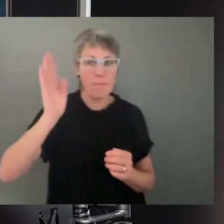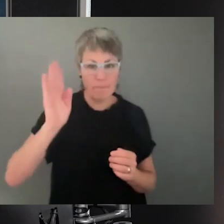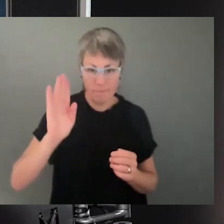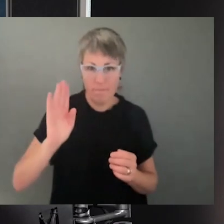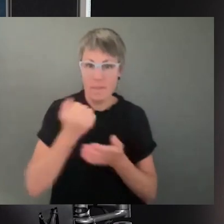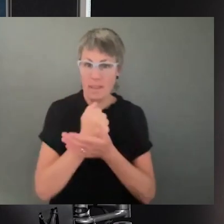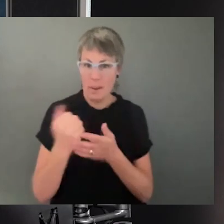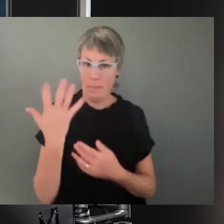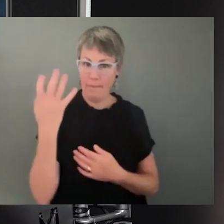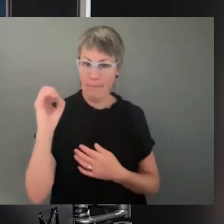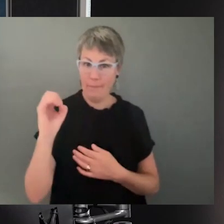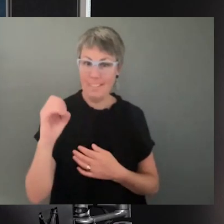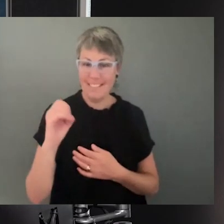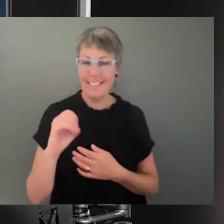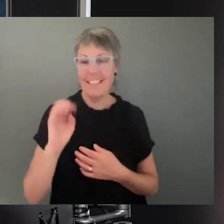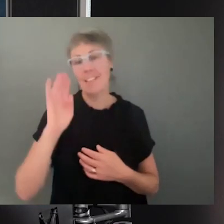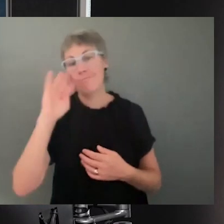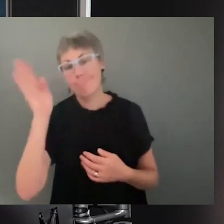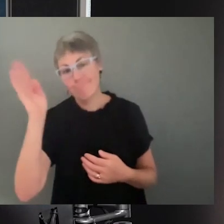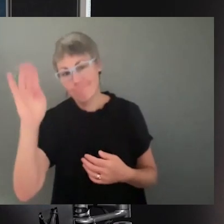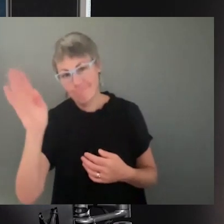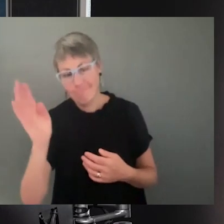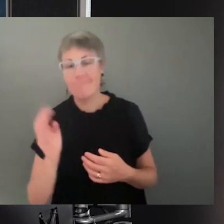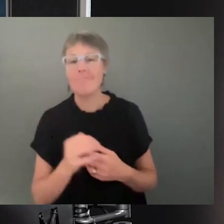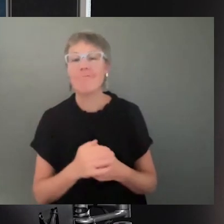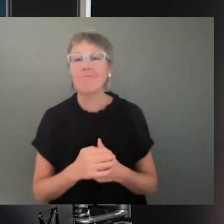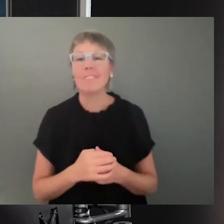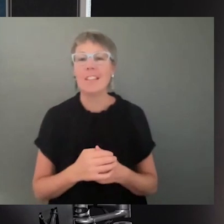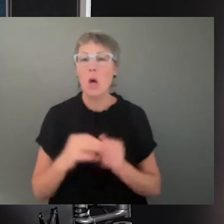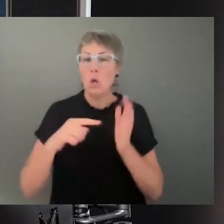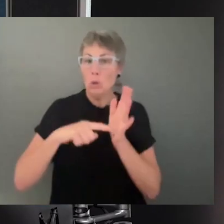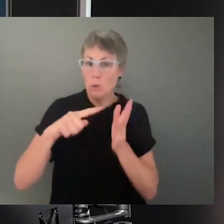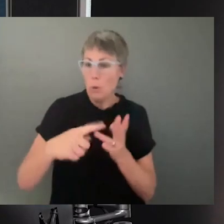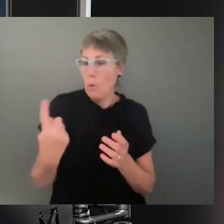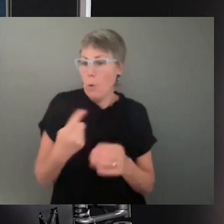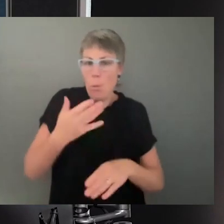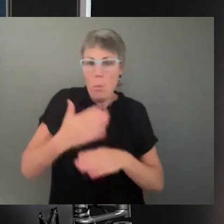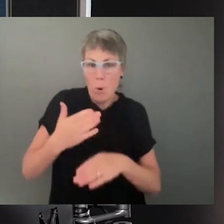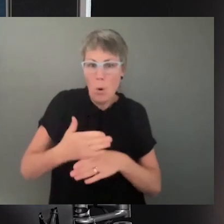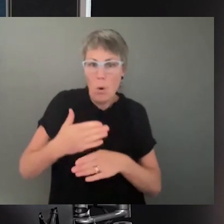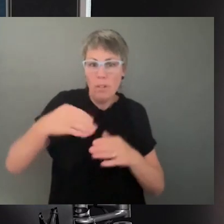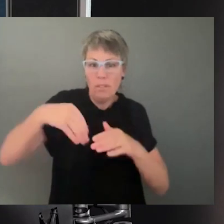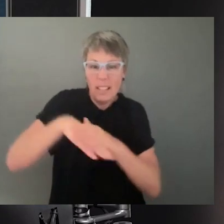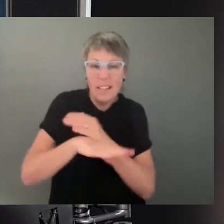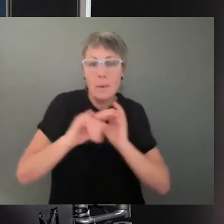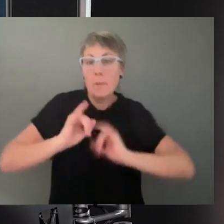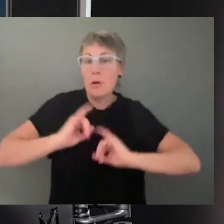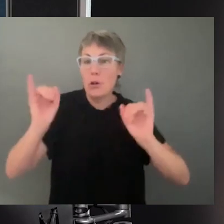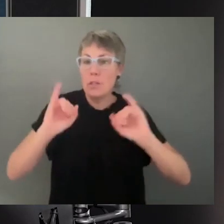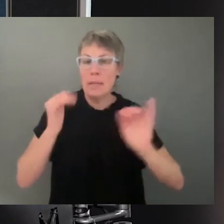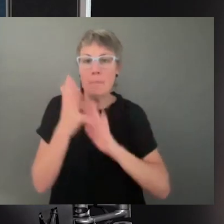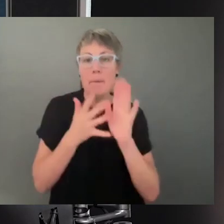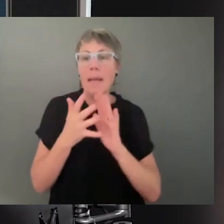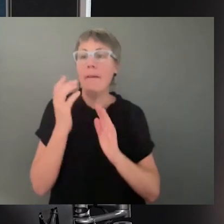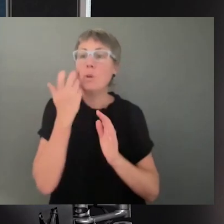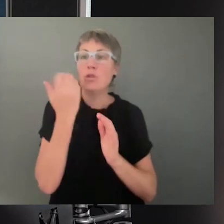Inclusive Emergency Planning Forum, reaching across all of Australia to raise awareness about this toolkit and get it in the hands of emergency personnel so